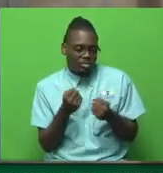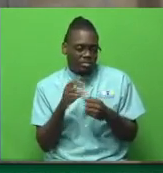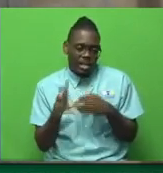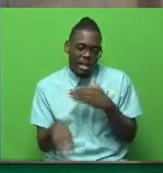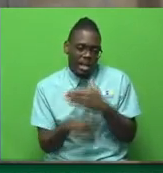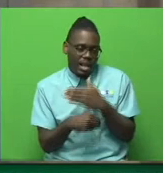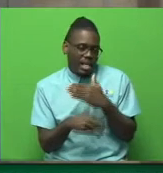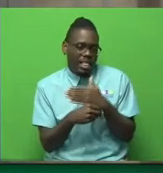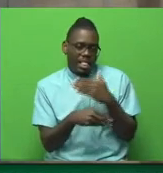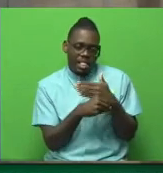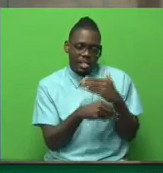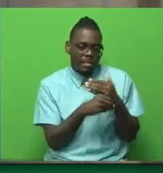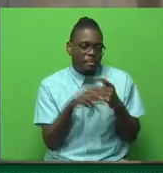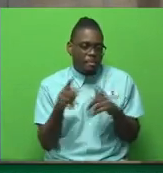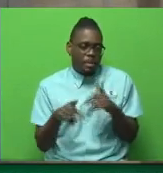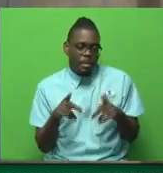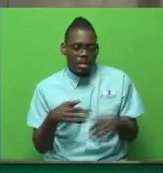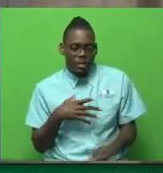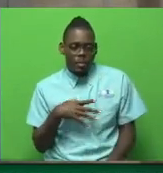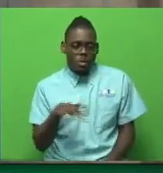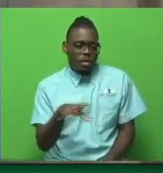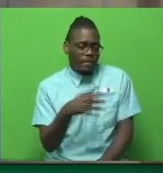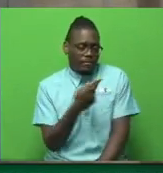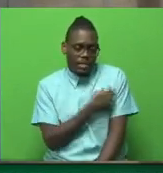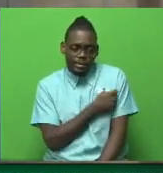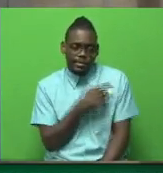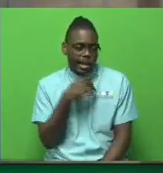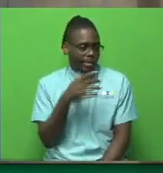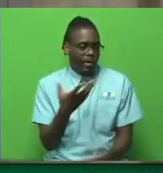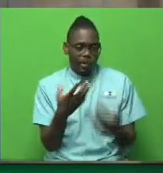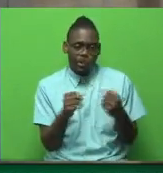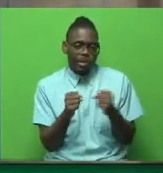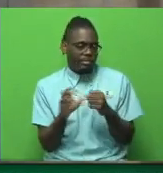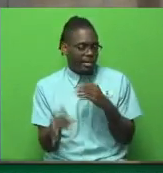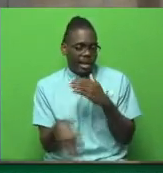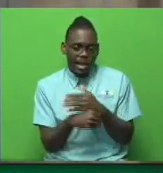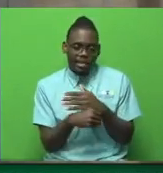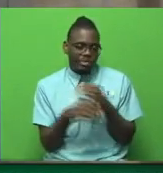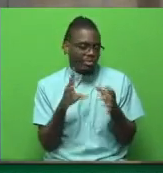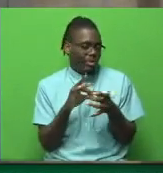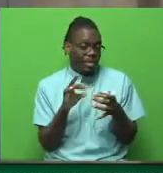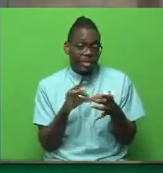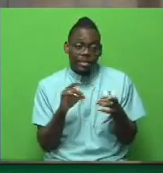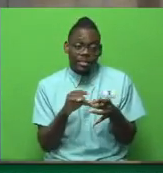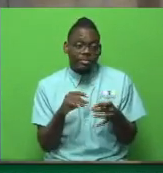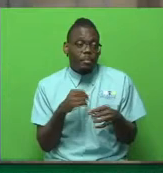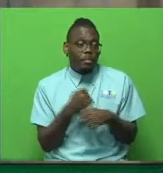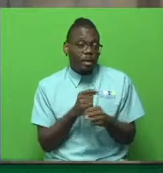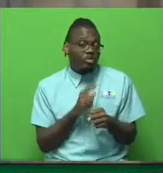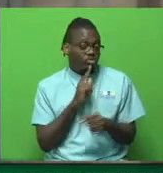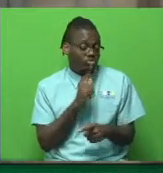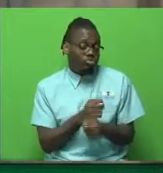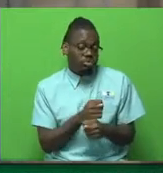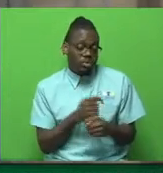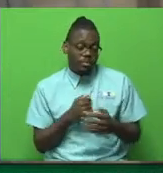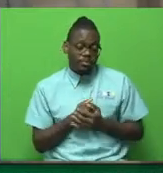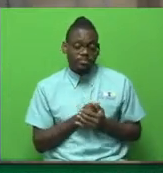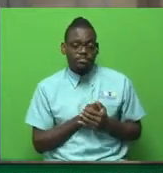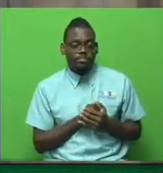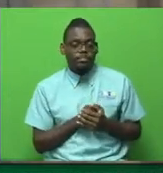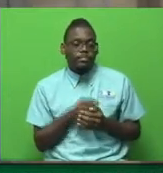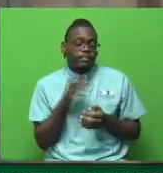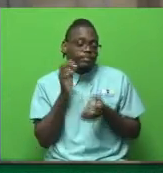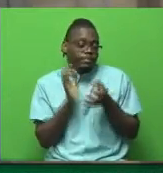but the fact is Deputy speaker there is some truth to this statement right if you were to look at